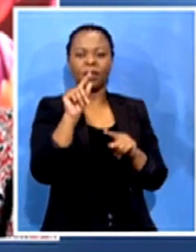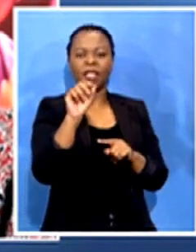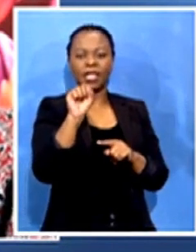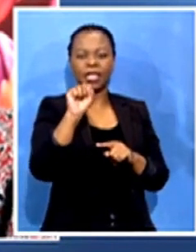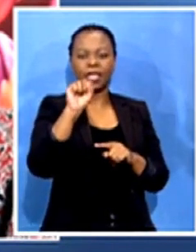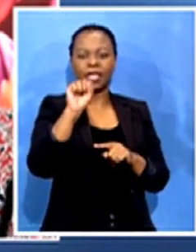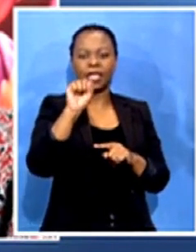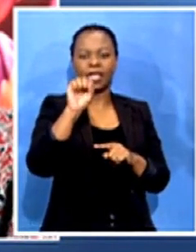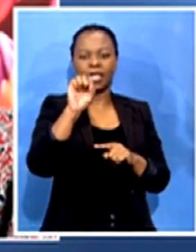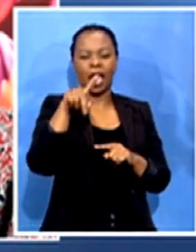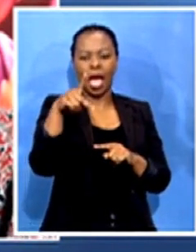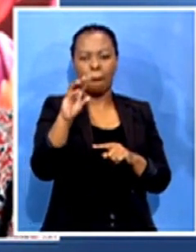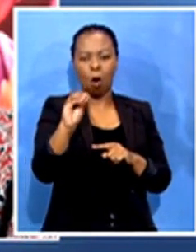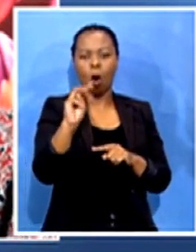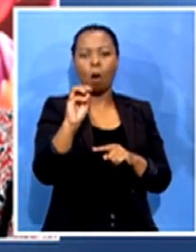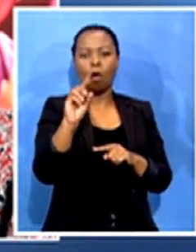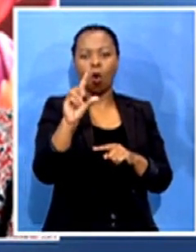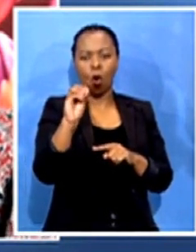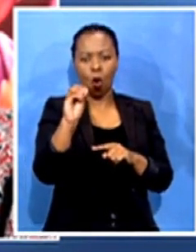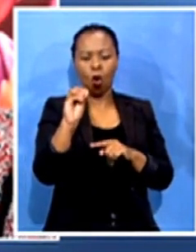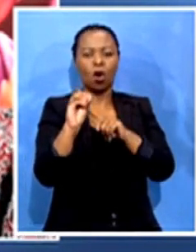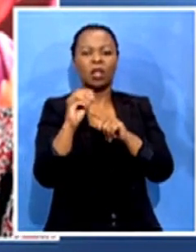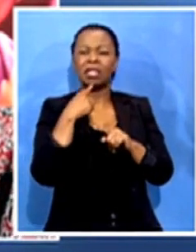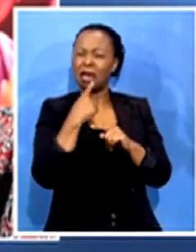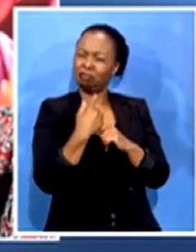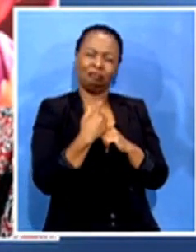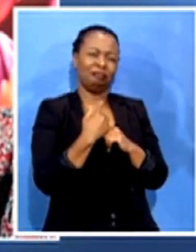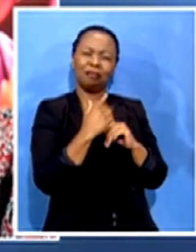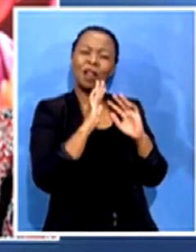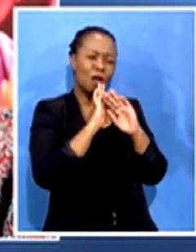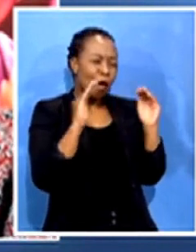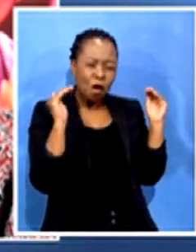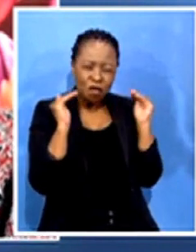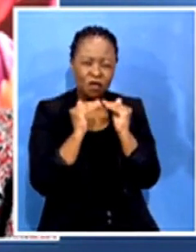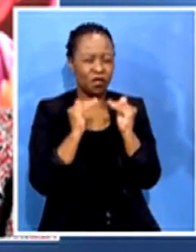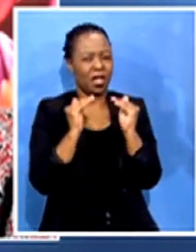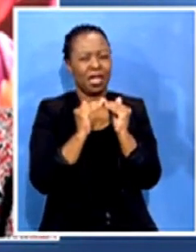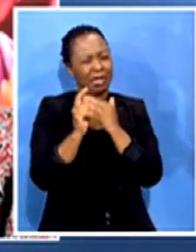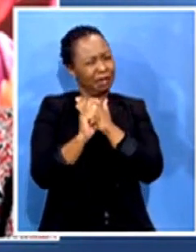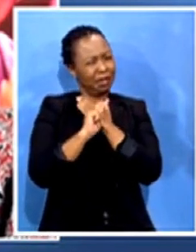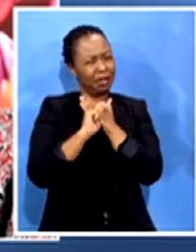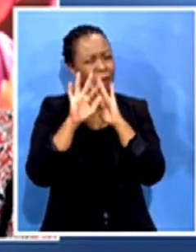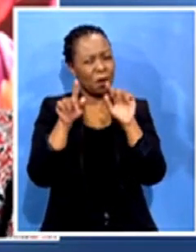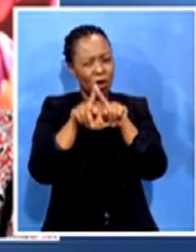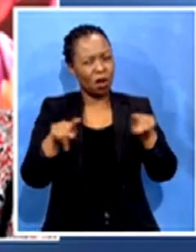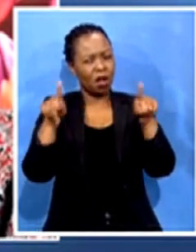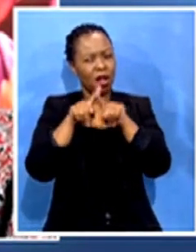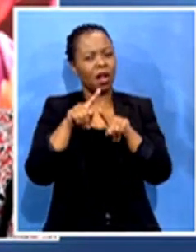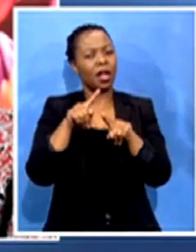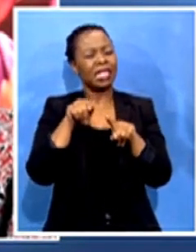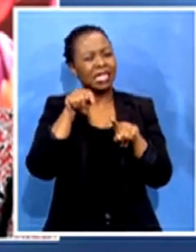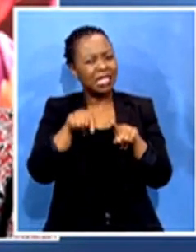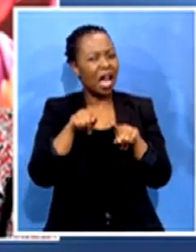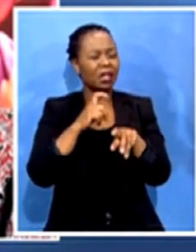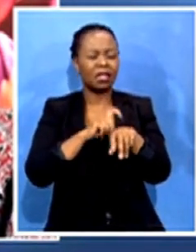that's unfair treatment to temporary disability grants receivers during this tough time, while South Africans are